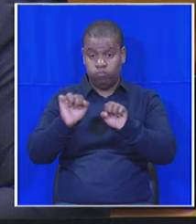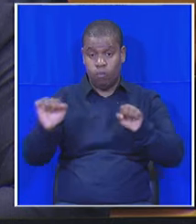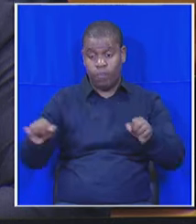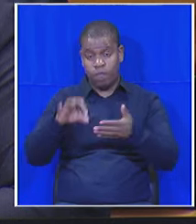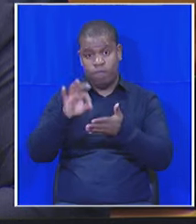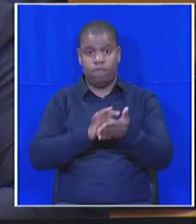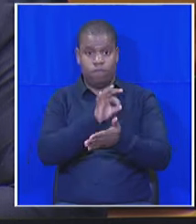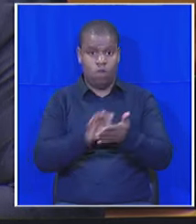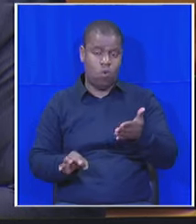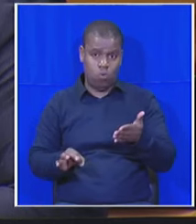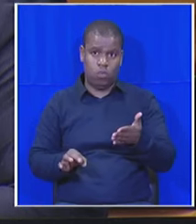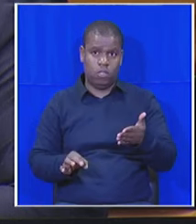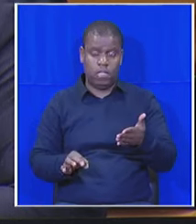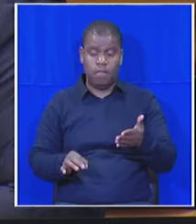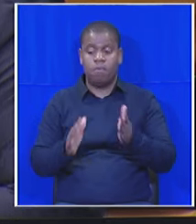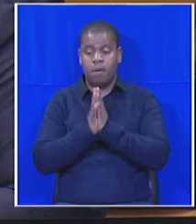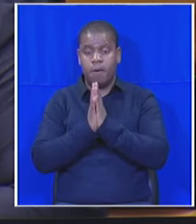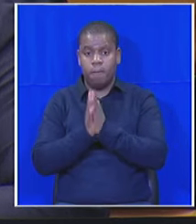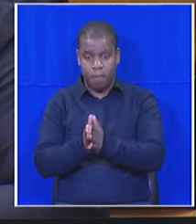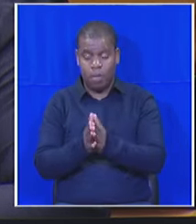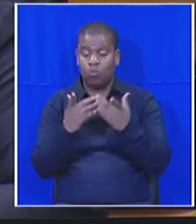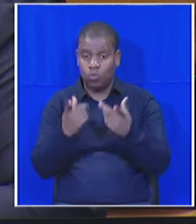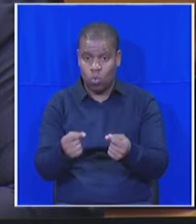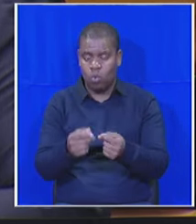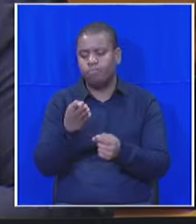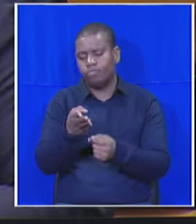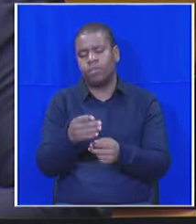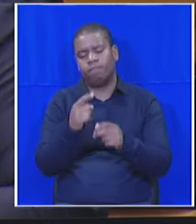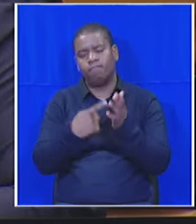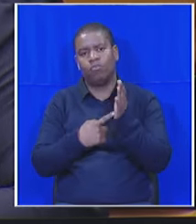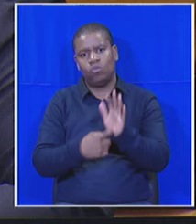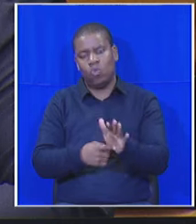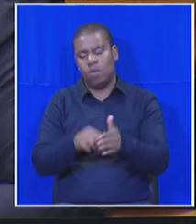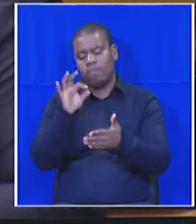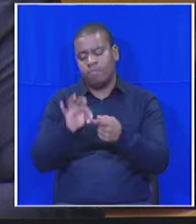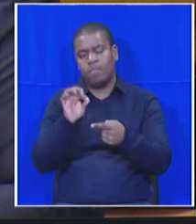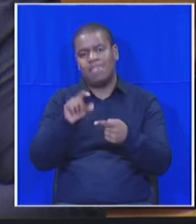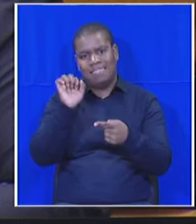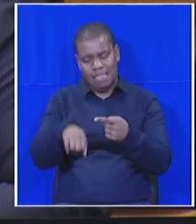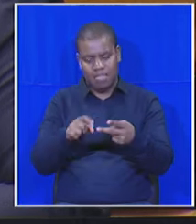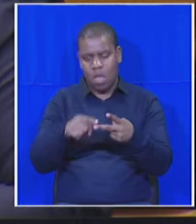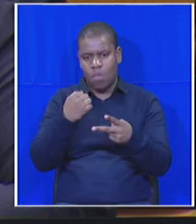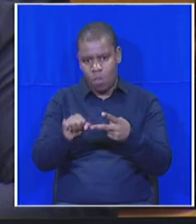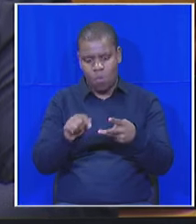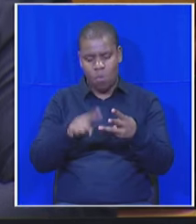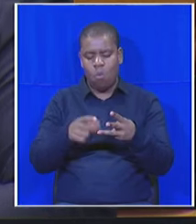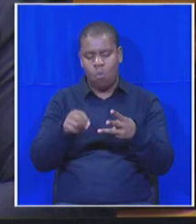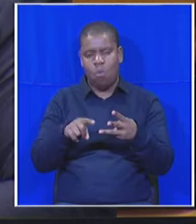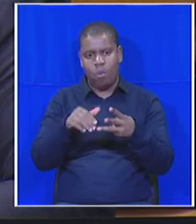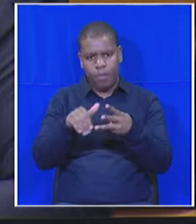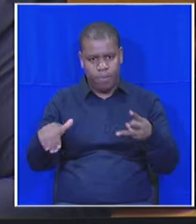seats. When requested to do so, members must simply indicate their vote by pressing the yes, no, or the abstain